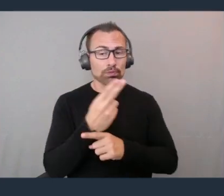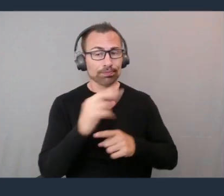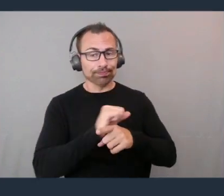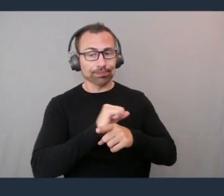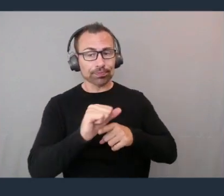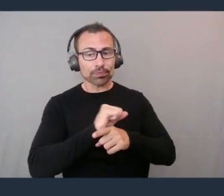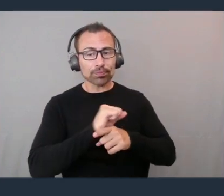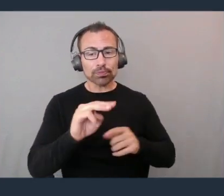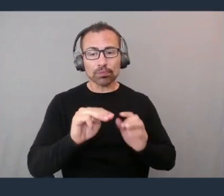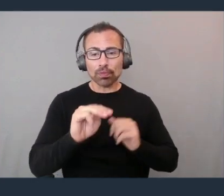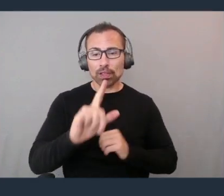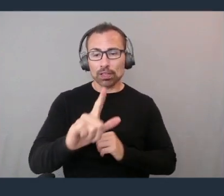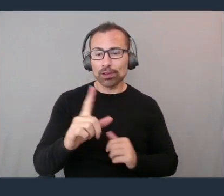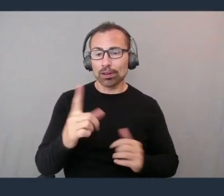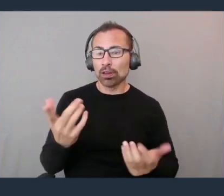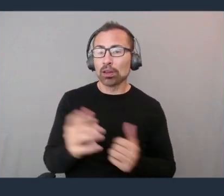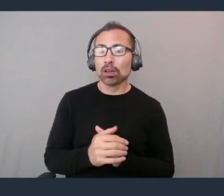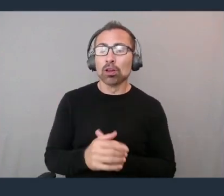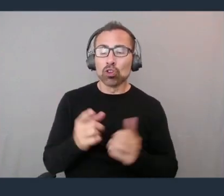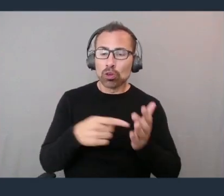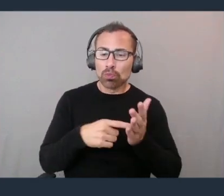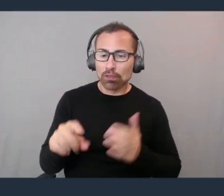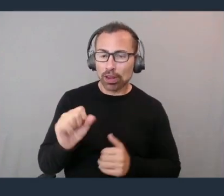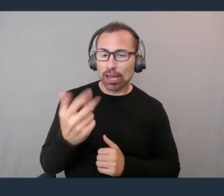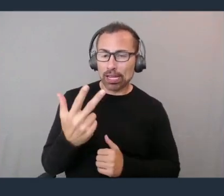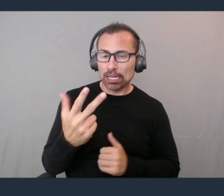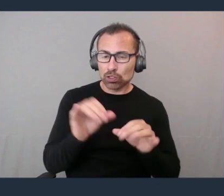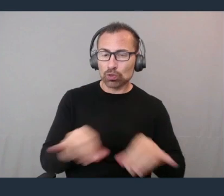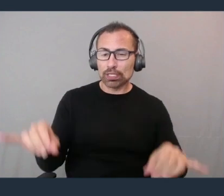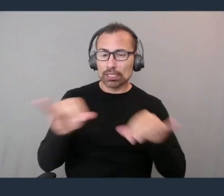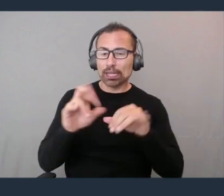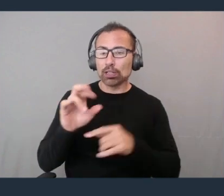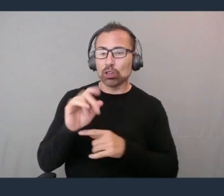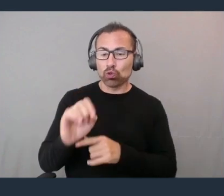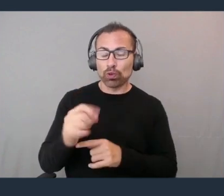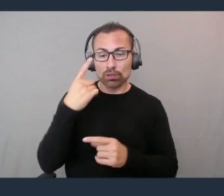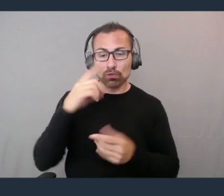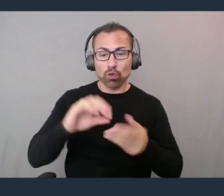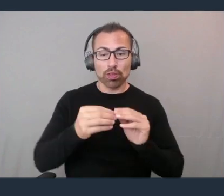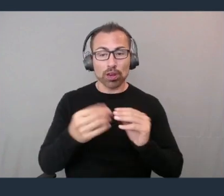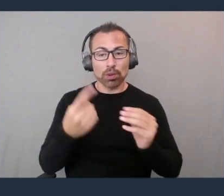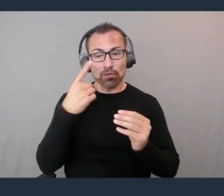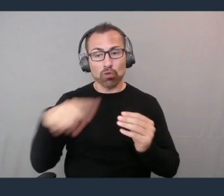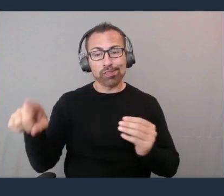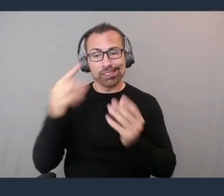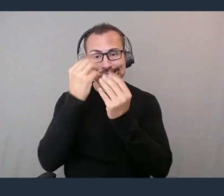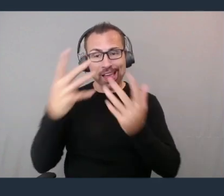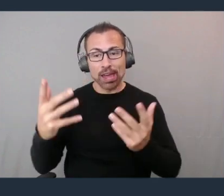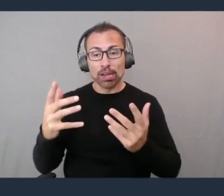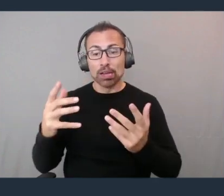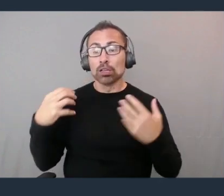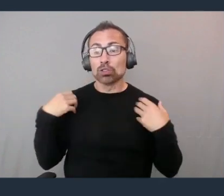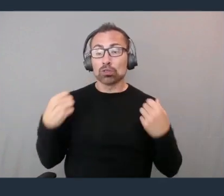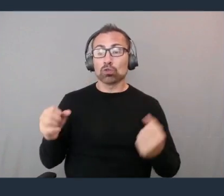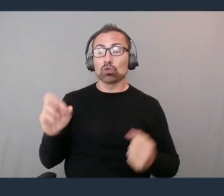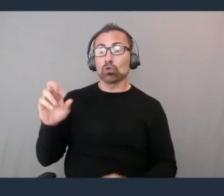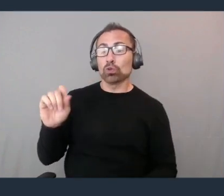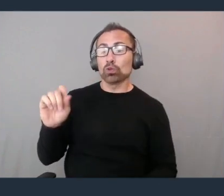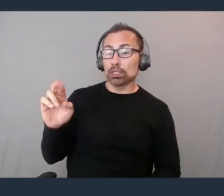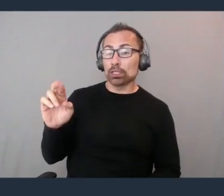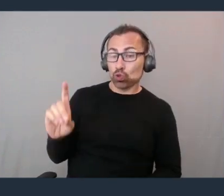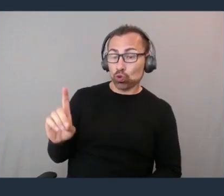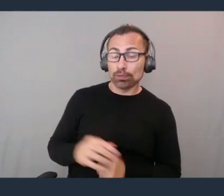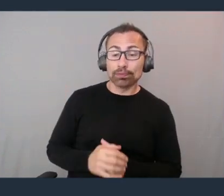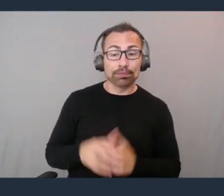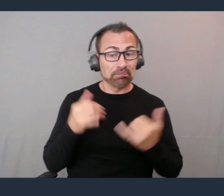at S3 standard rates for the number of days for which the data was restored. Now, let's say you have finished training your